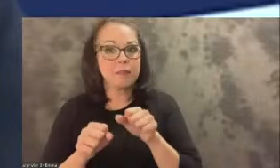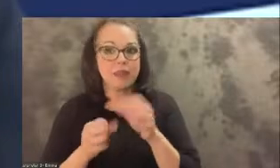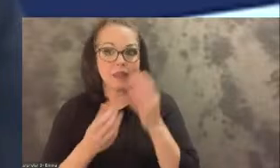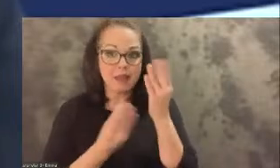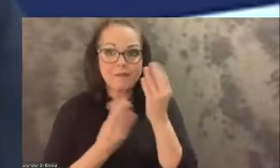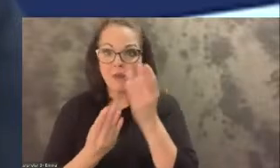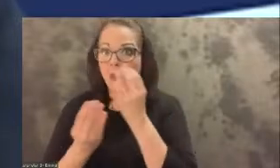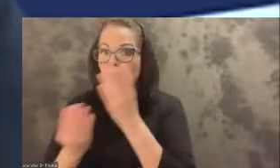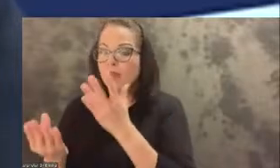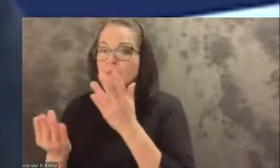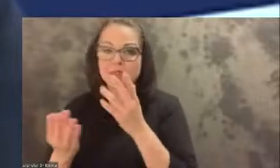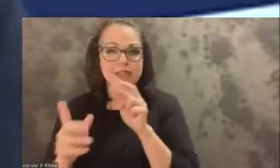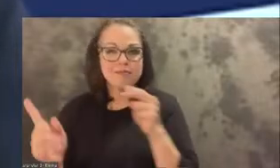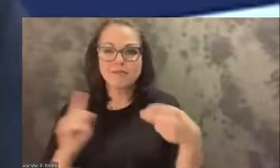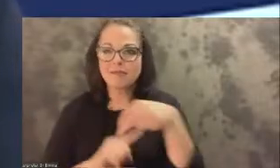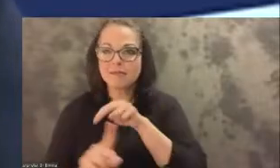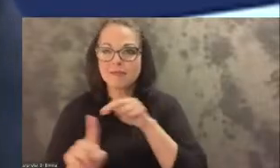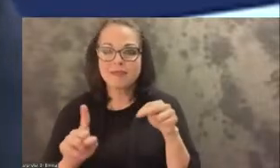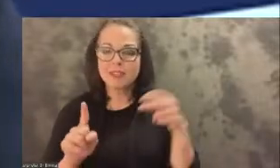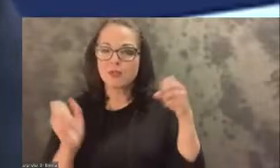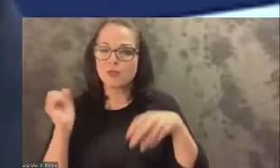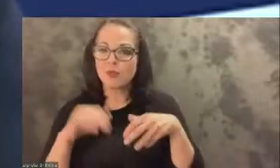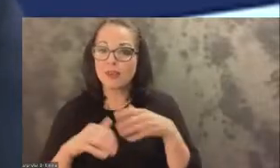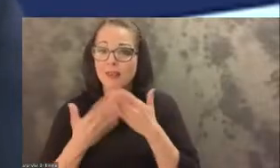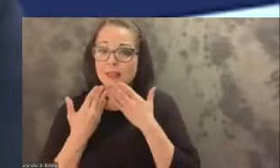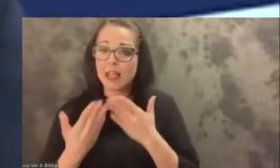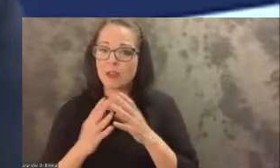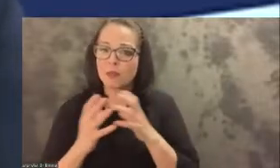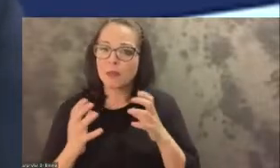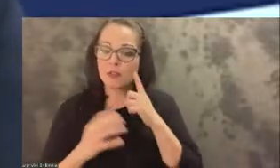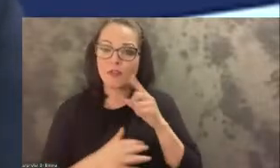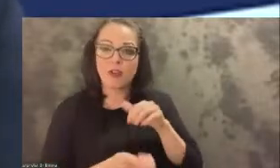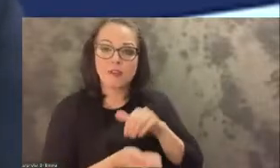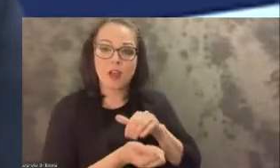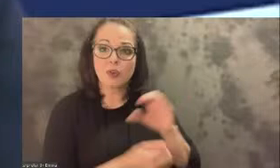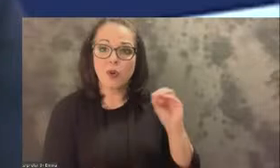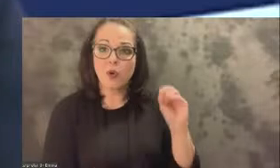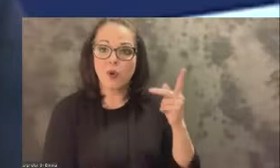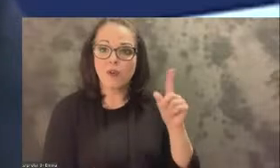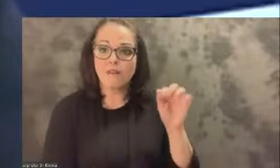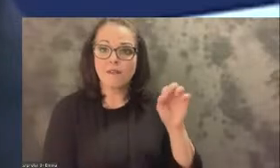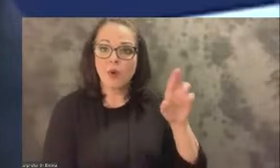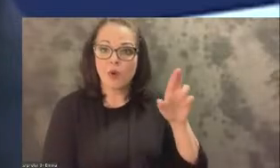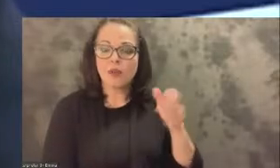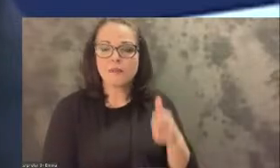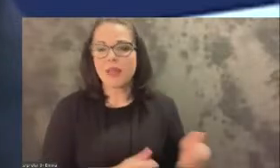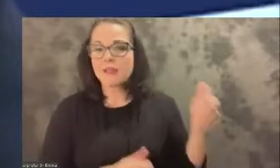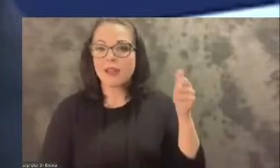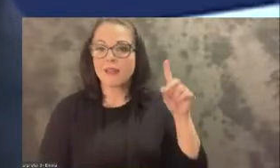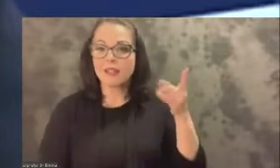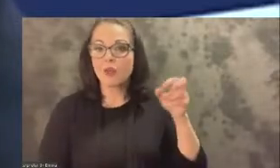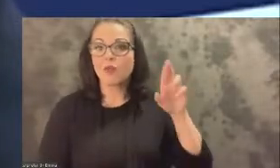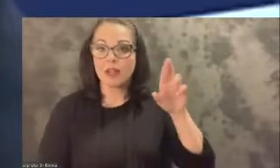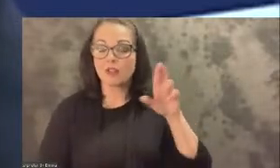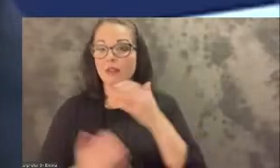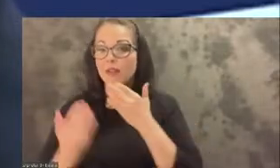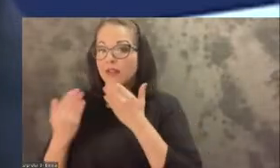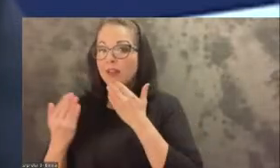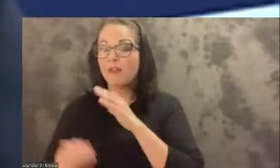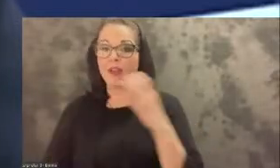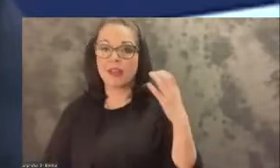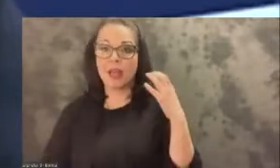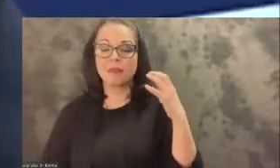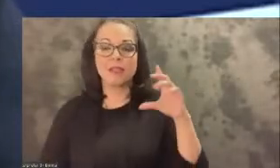different voices and perspectives. Thank you, Dr. Okafor, our Executive Director. Thank you to Captain Wu, our DFO,